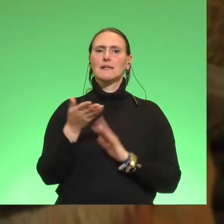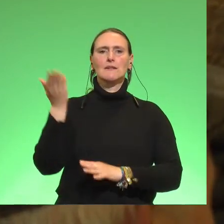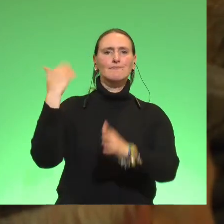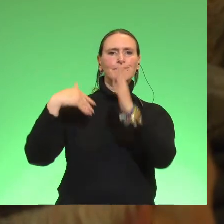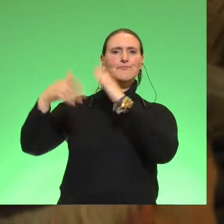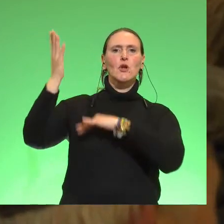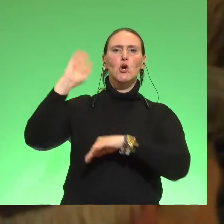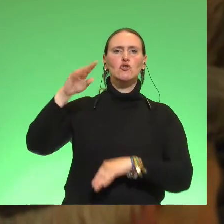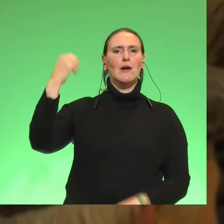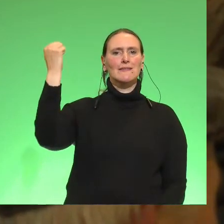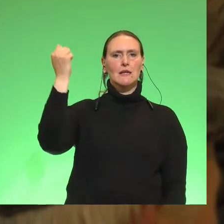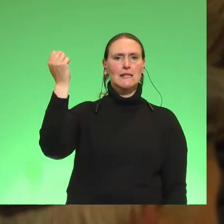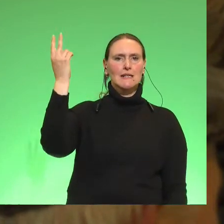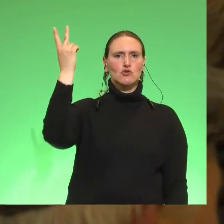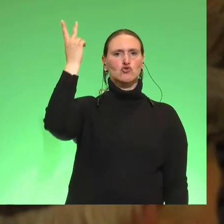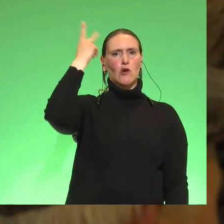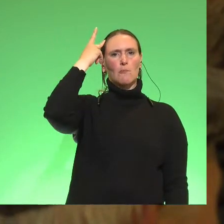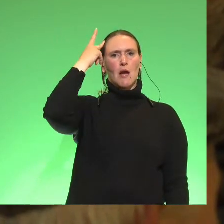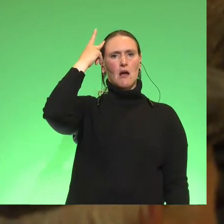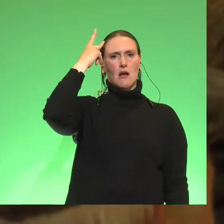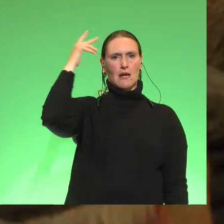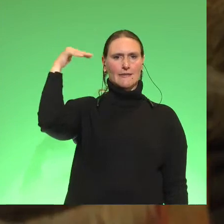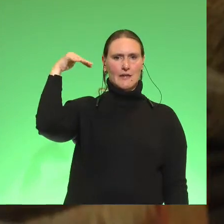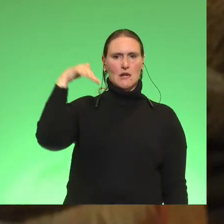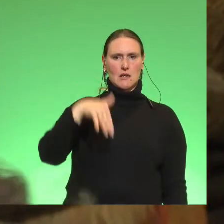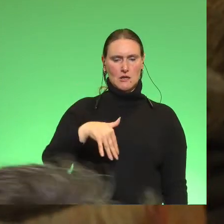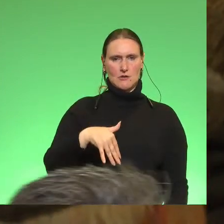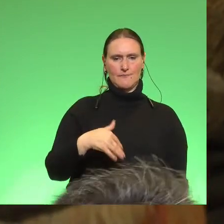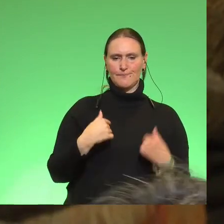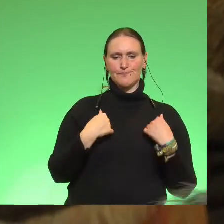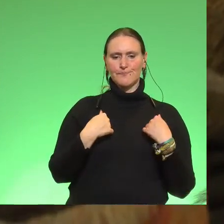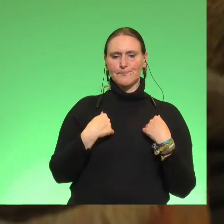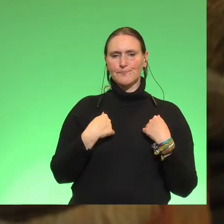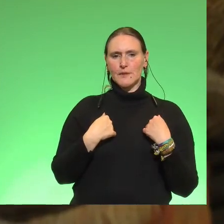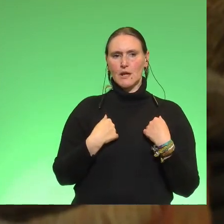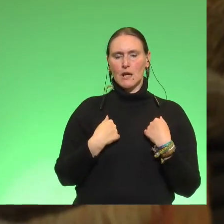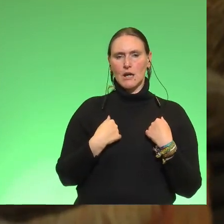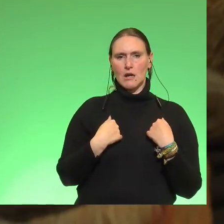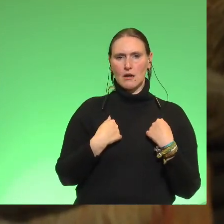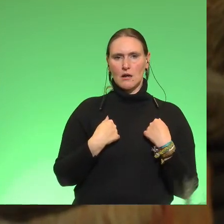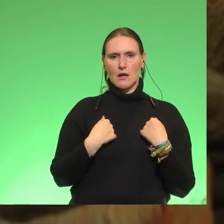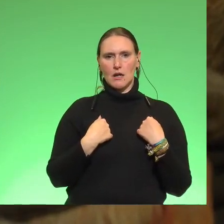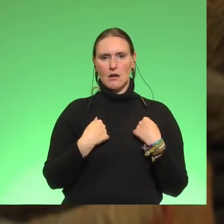trauma towards that. We don't really use. I mean, like after '98, we have